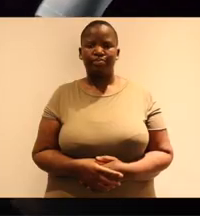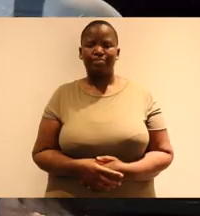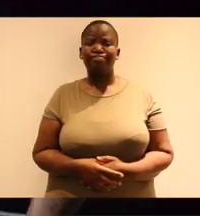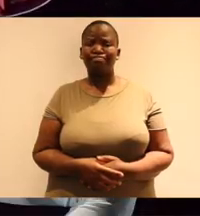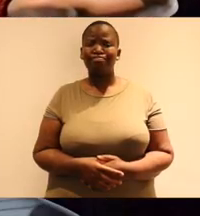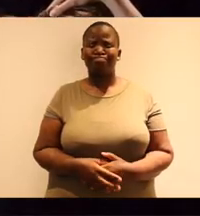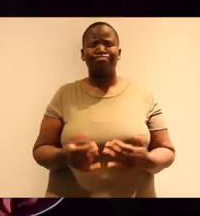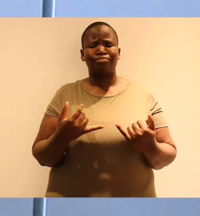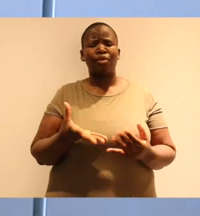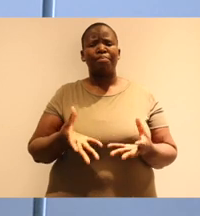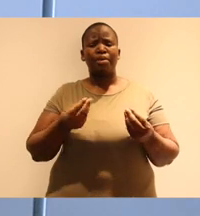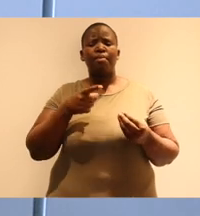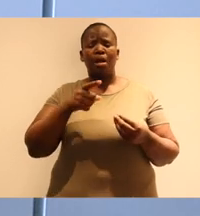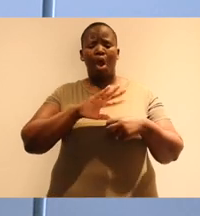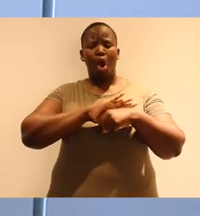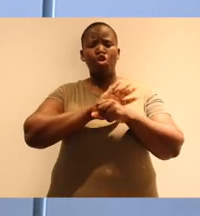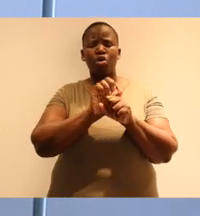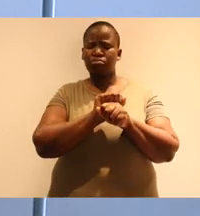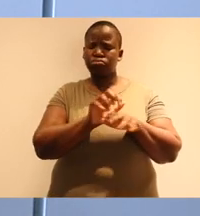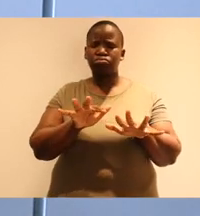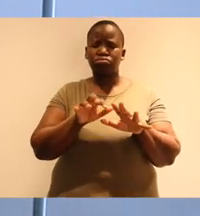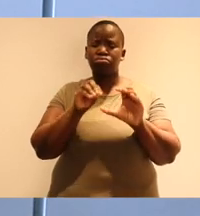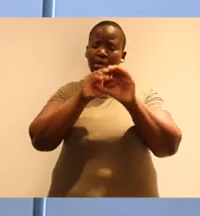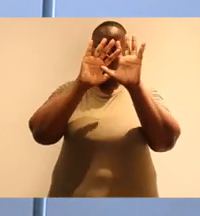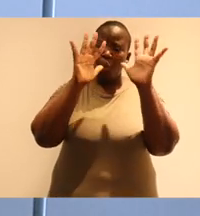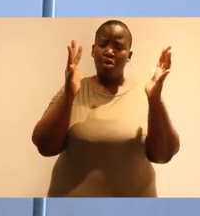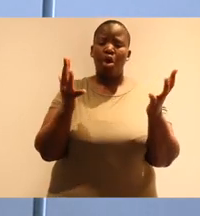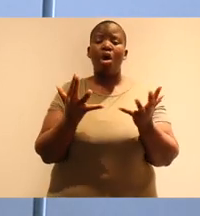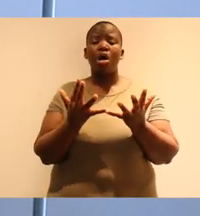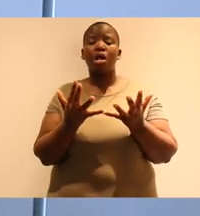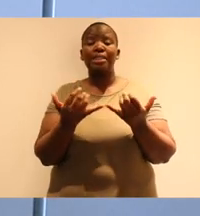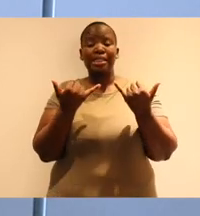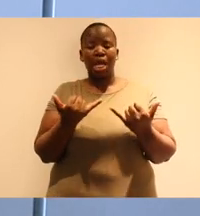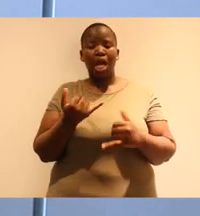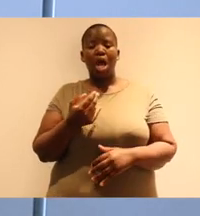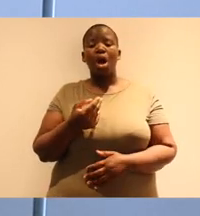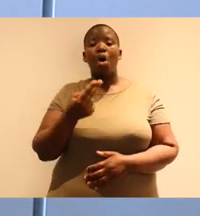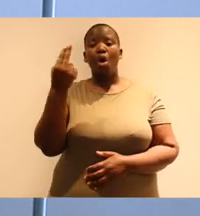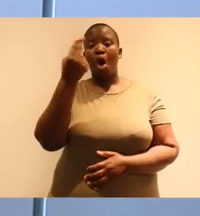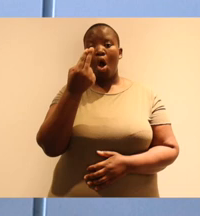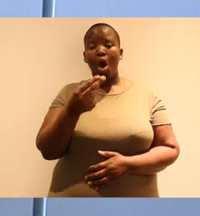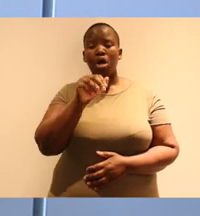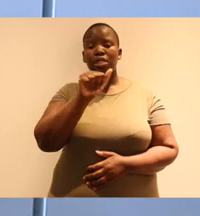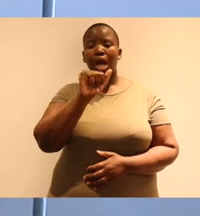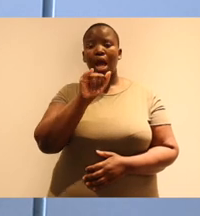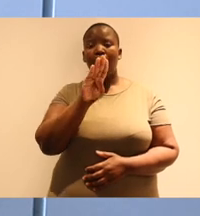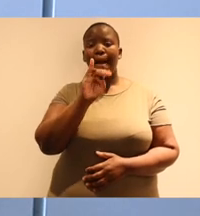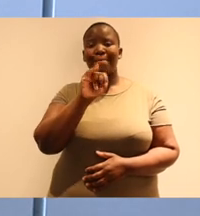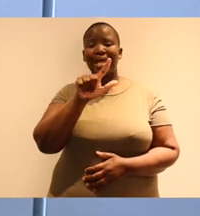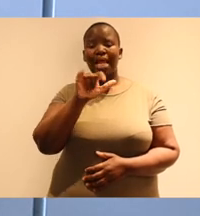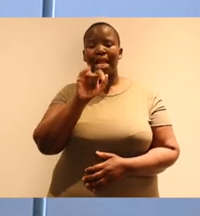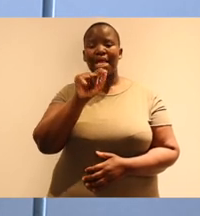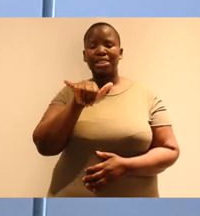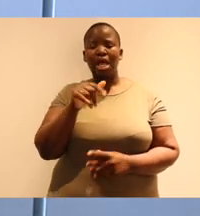Amidst COVID-19, a global pandemic, the Artsability Festival, which has